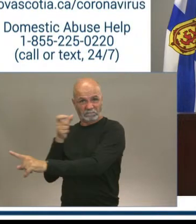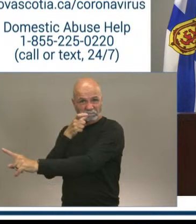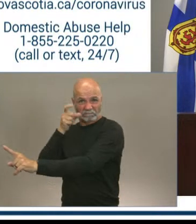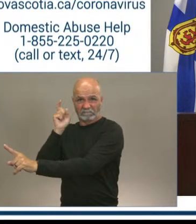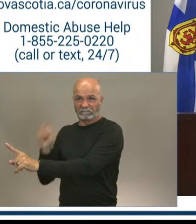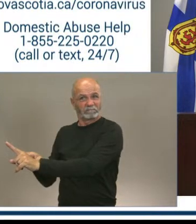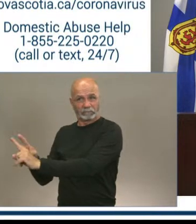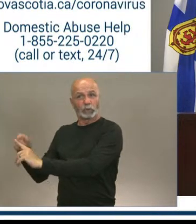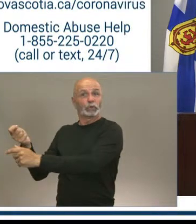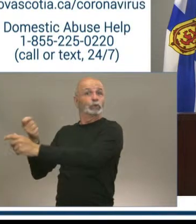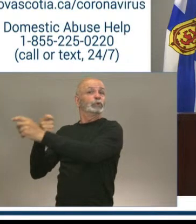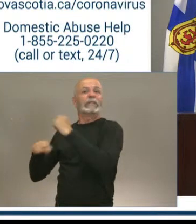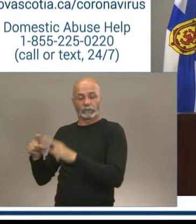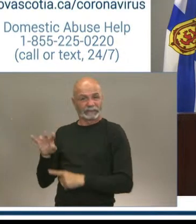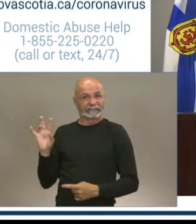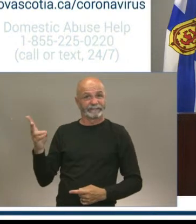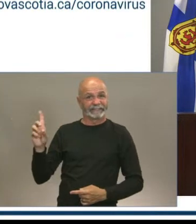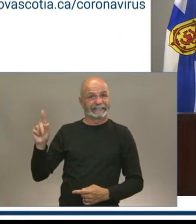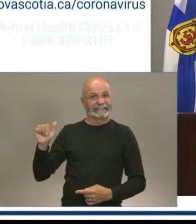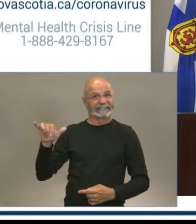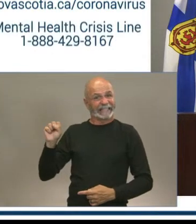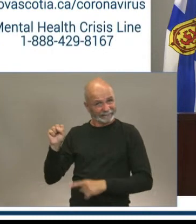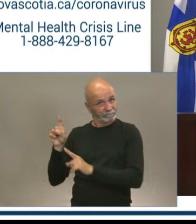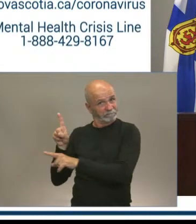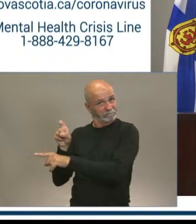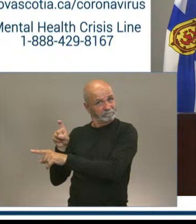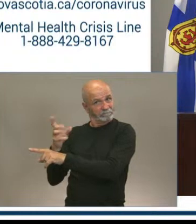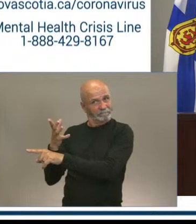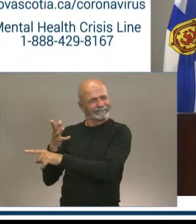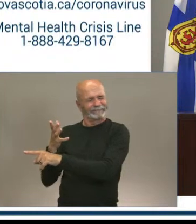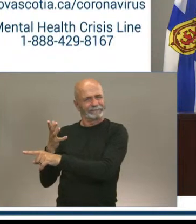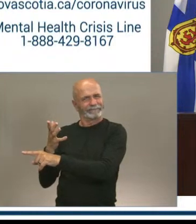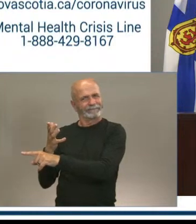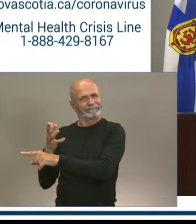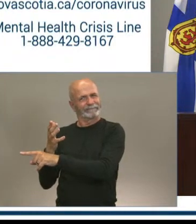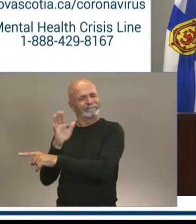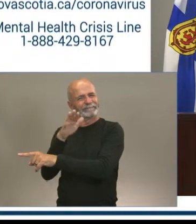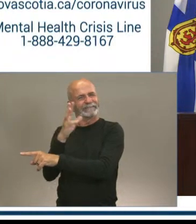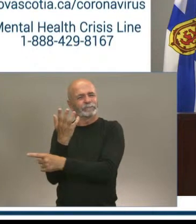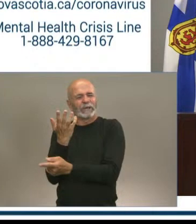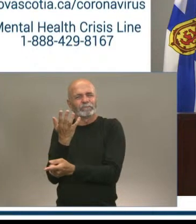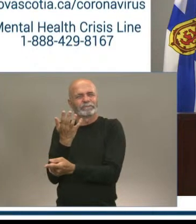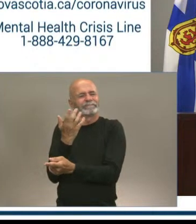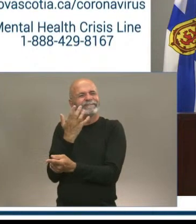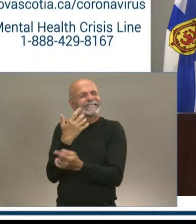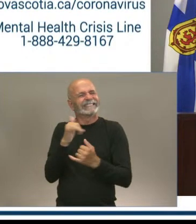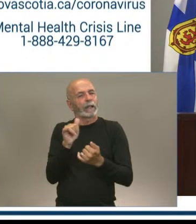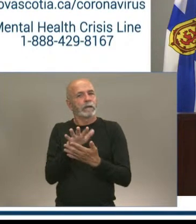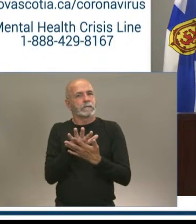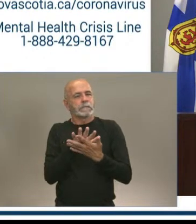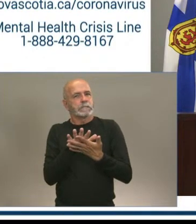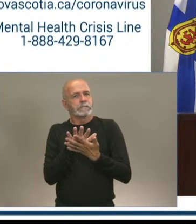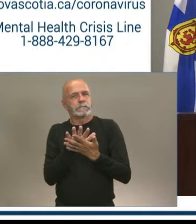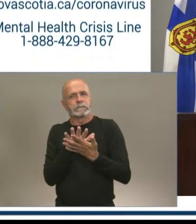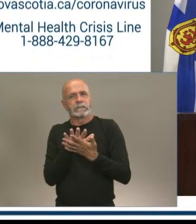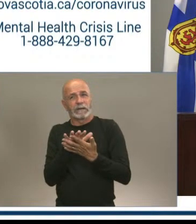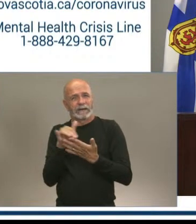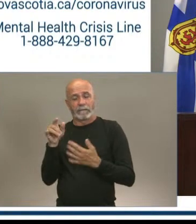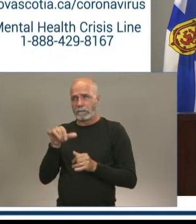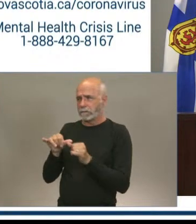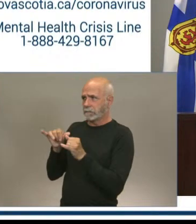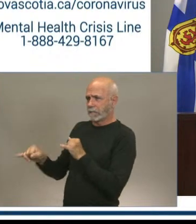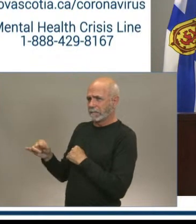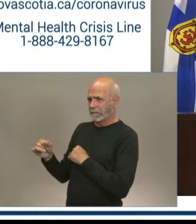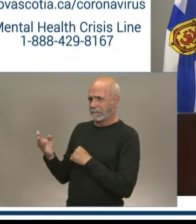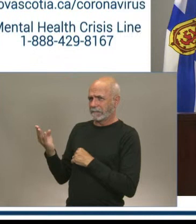What's kind of the epidemiology reason behind that? Like if someone's in isolation and if they've come